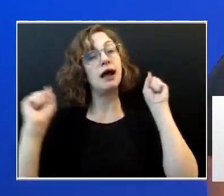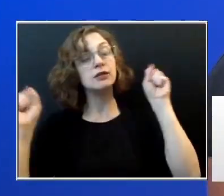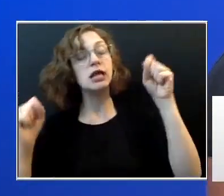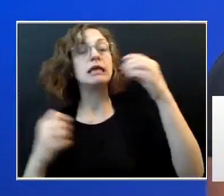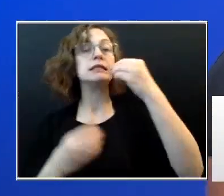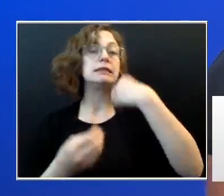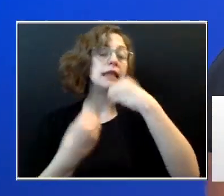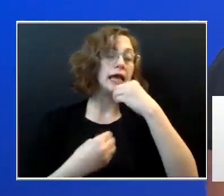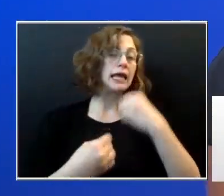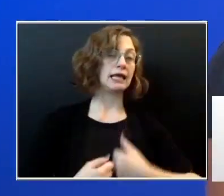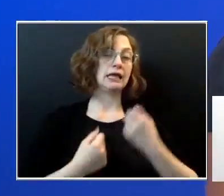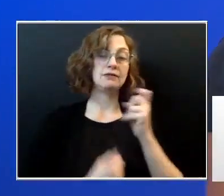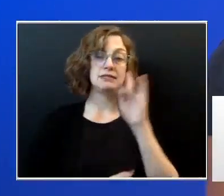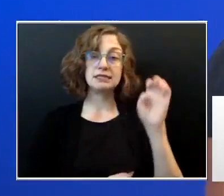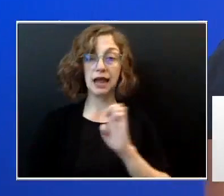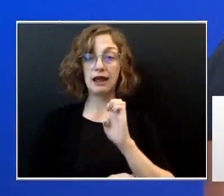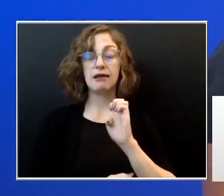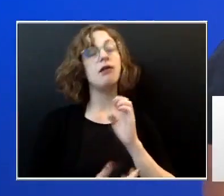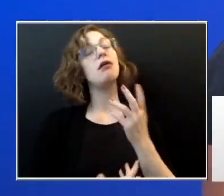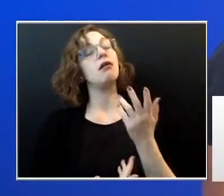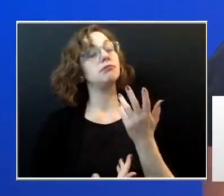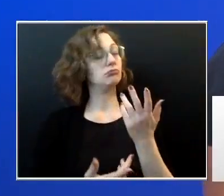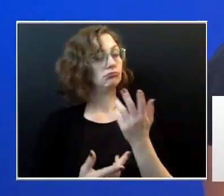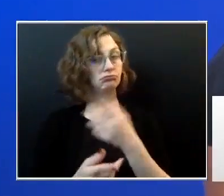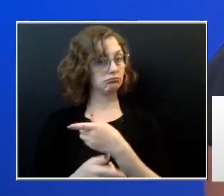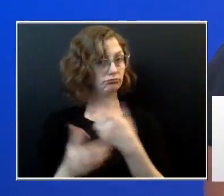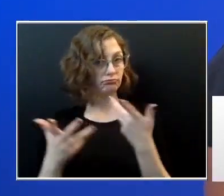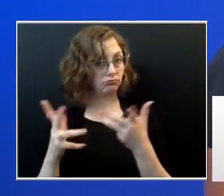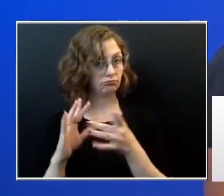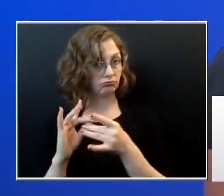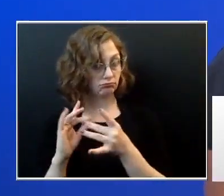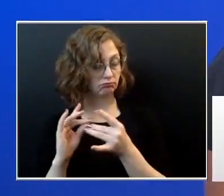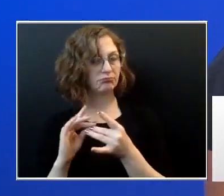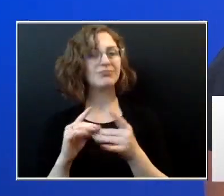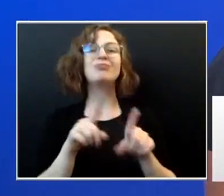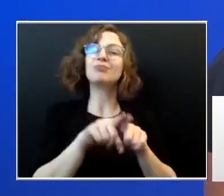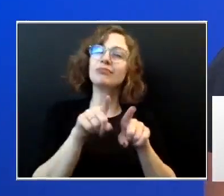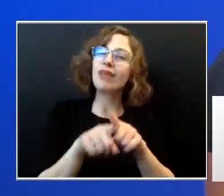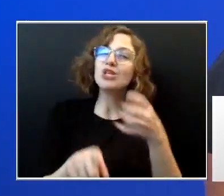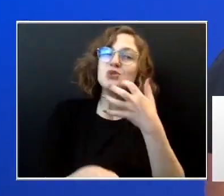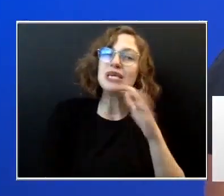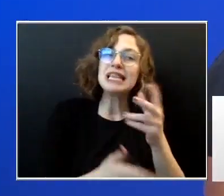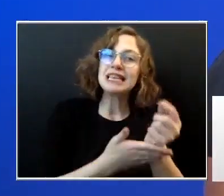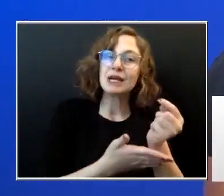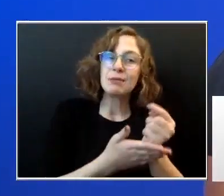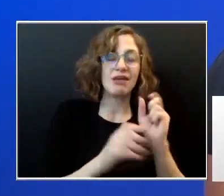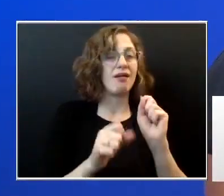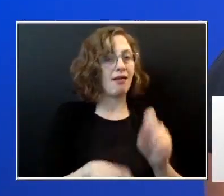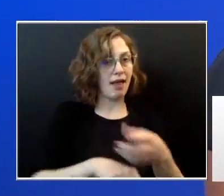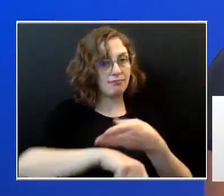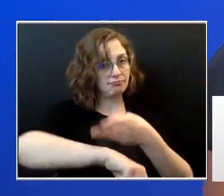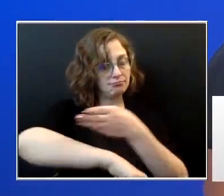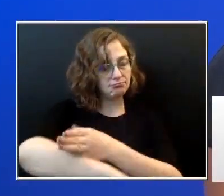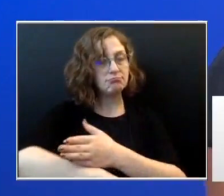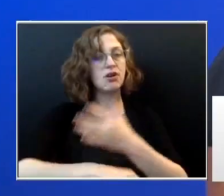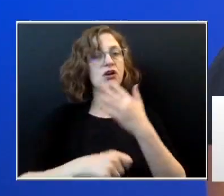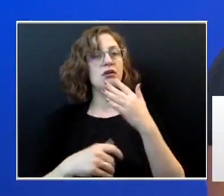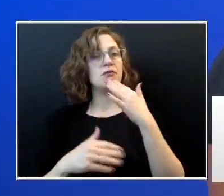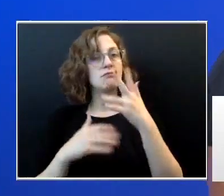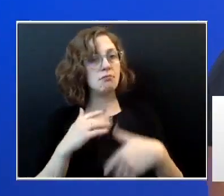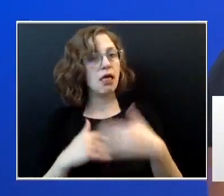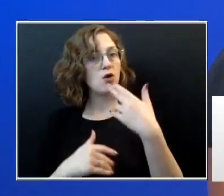Dr. Burns mentioned, and also heat therapy, which can improve blood glucose, blood pressure, and